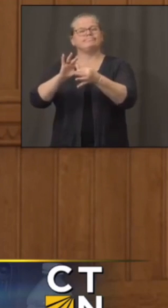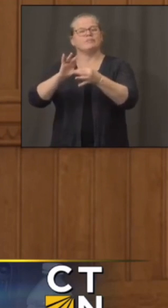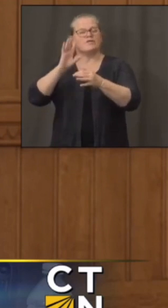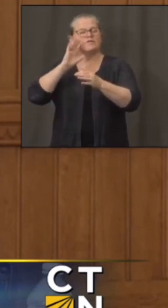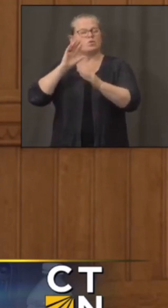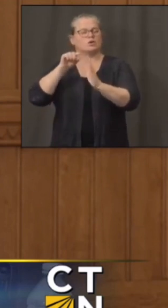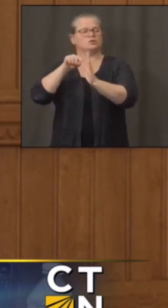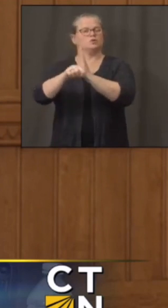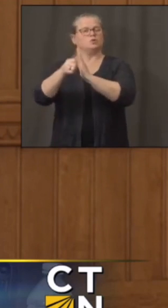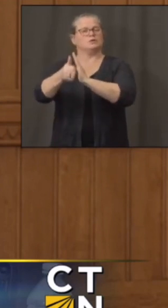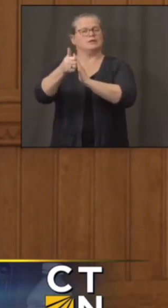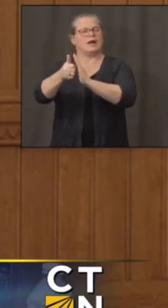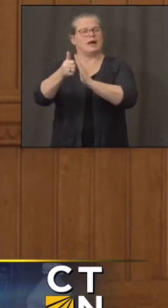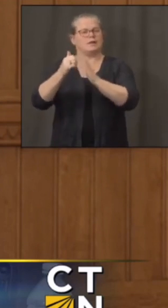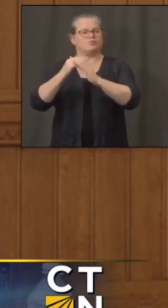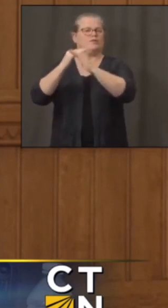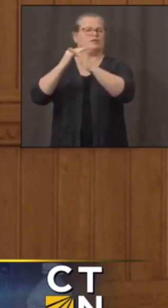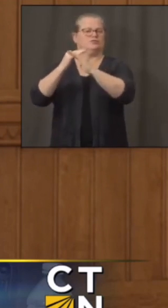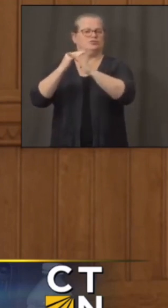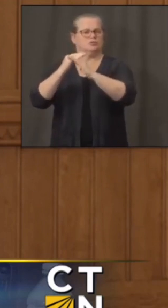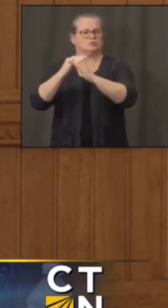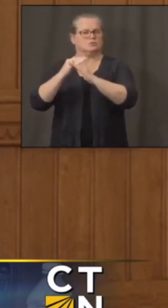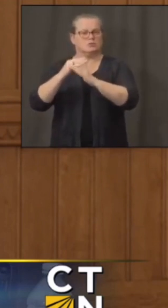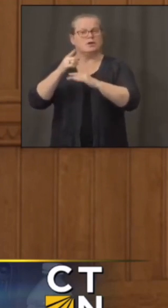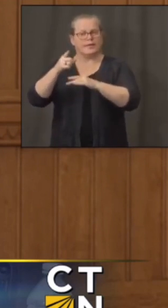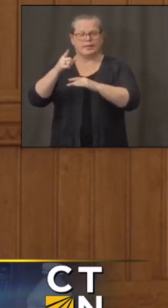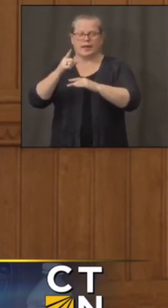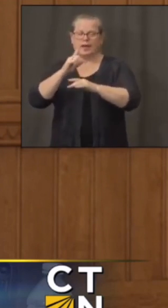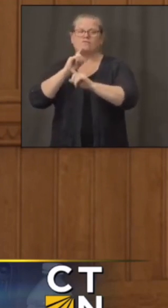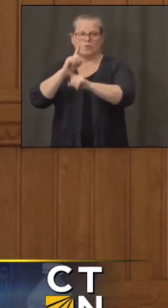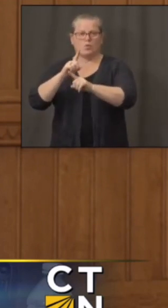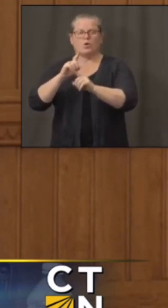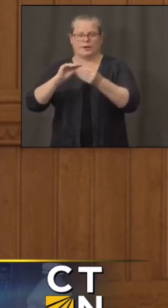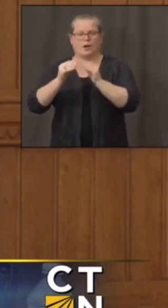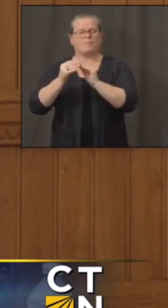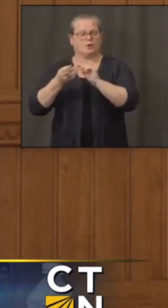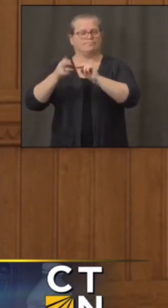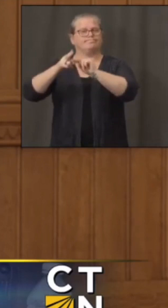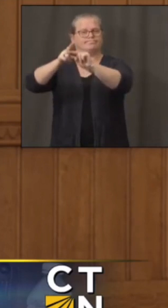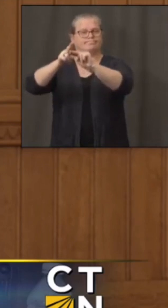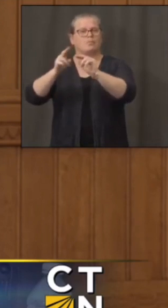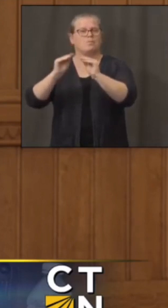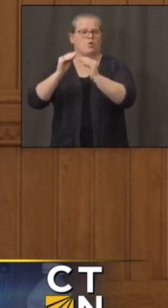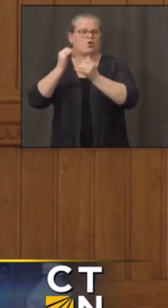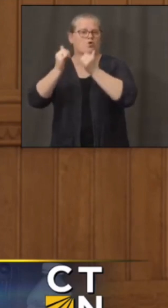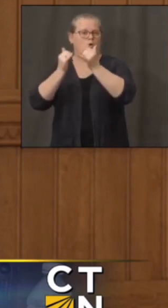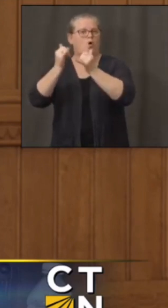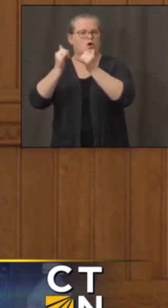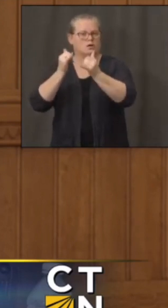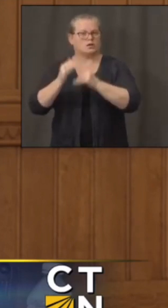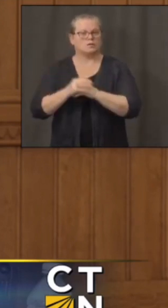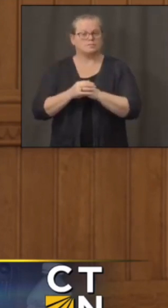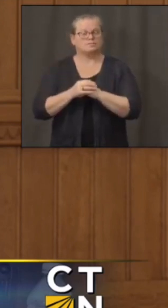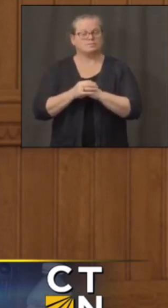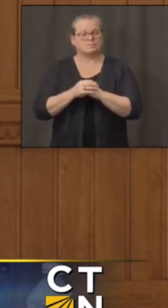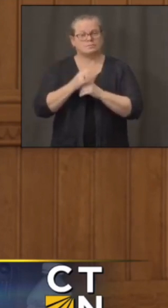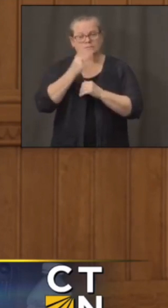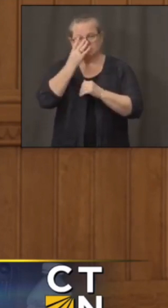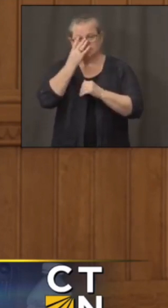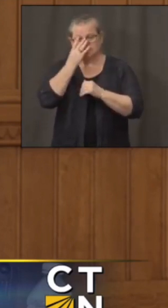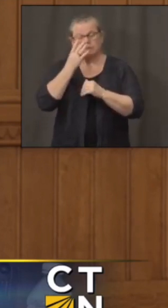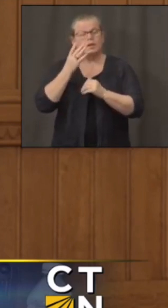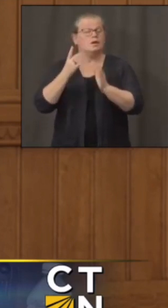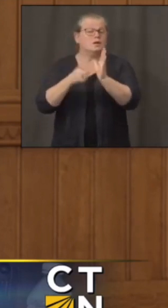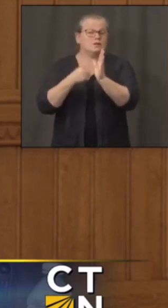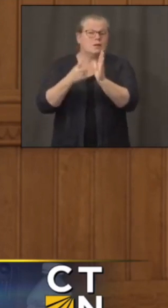Hotline. And they have reported an increase in calls as well. Although sometimes it's calls, not necessarily someone talking about mental